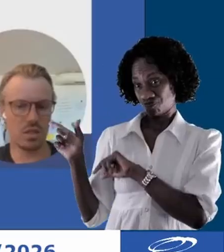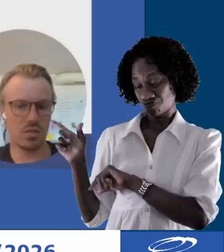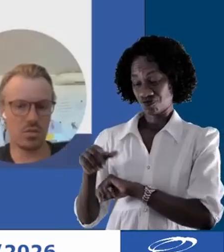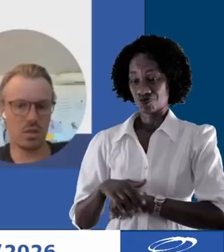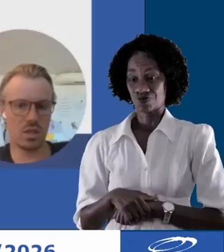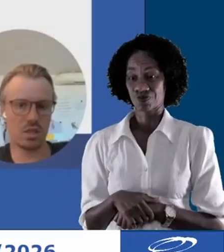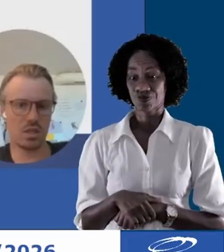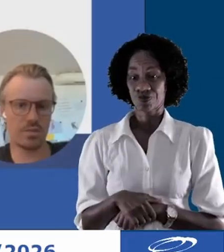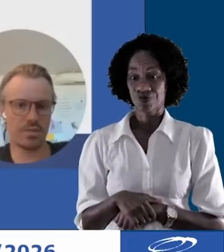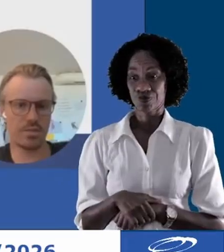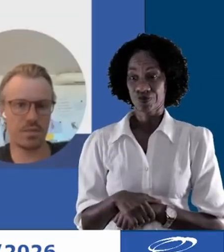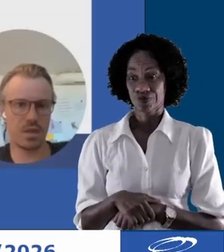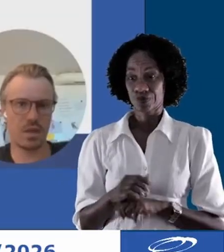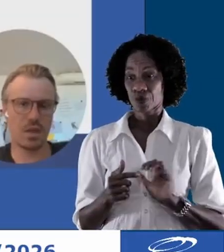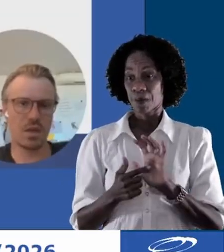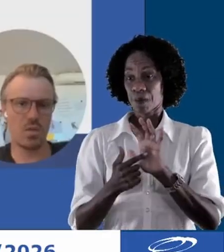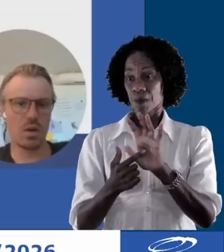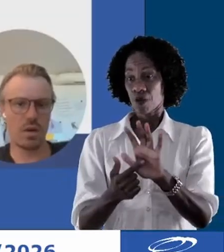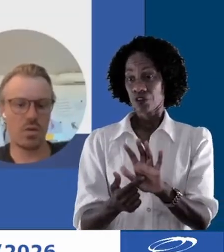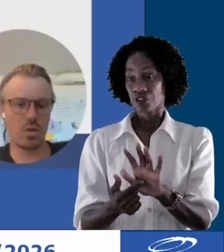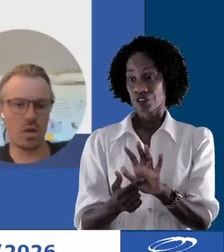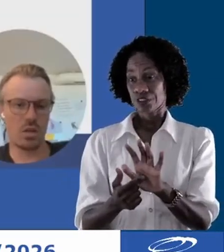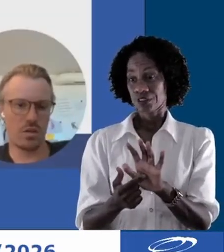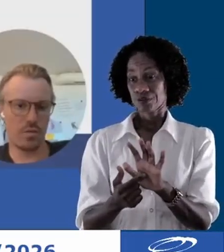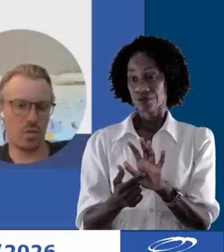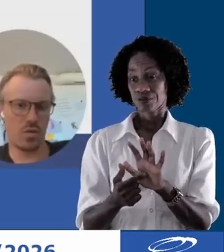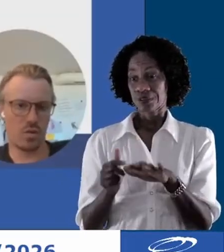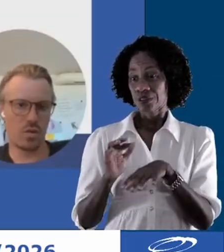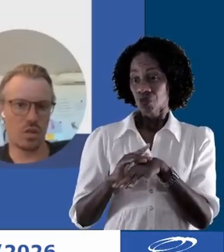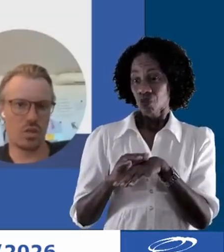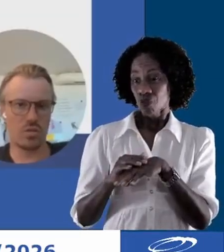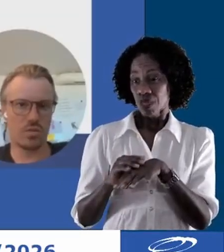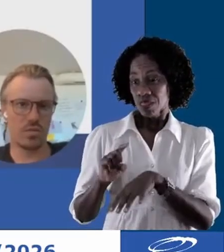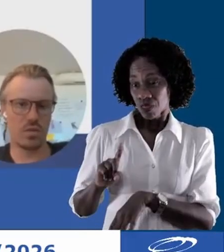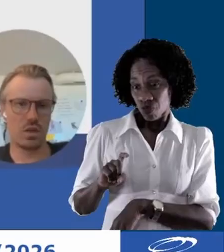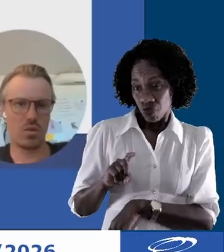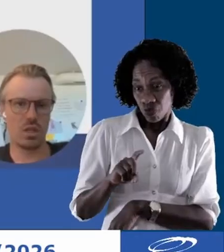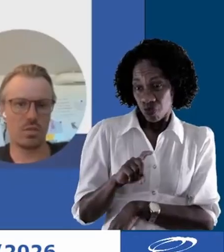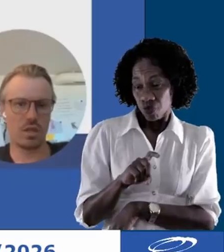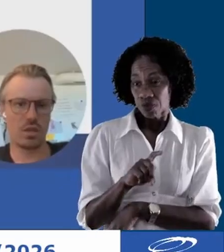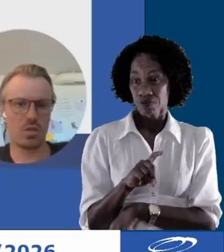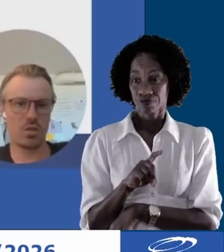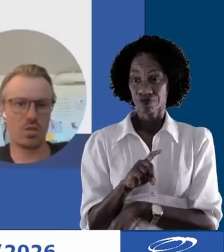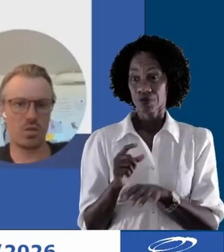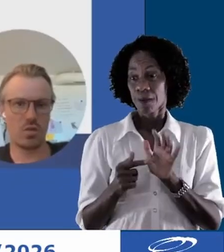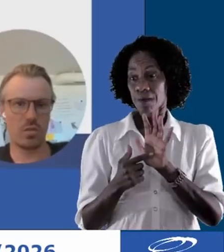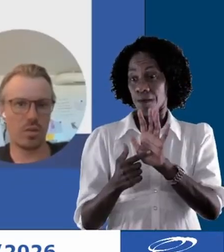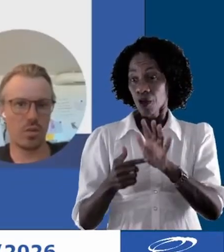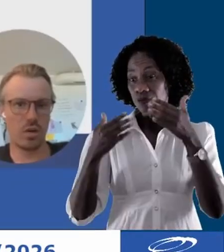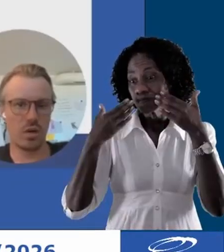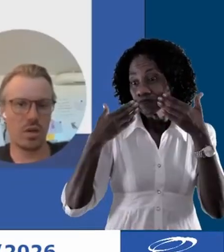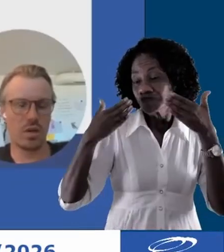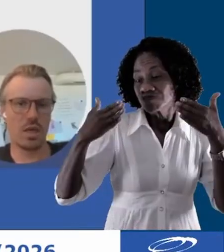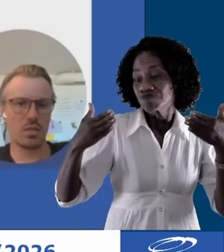these two settings? And what about the quality of bone or the tissue? Can we expect a good or